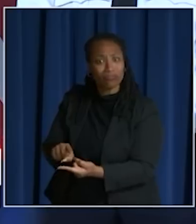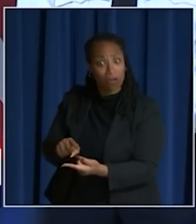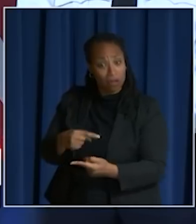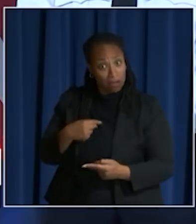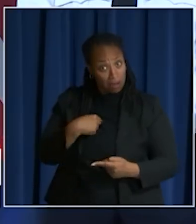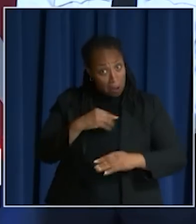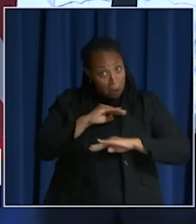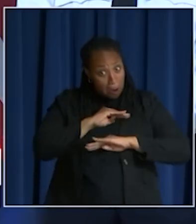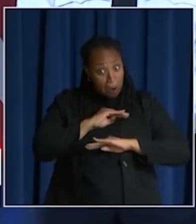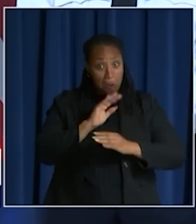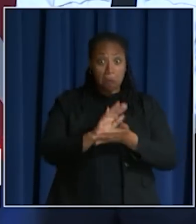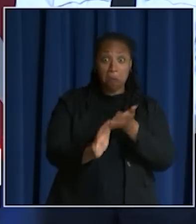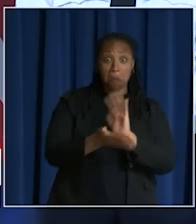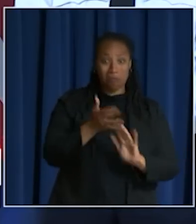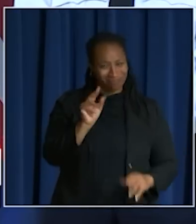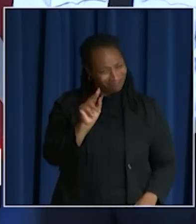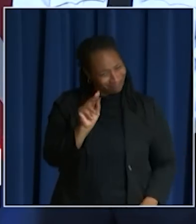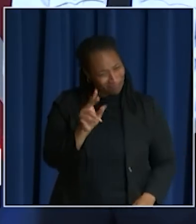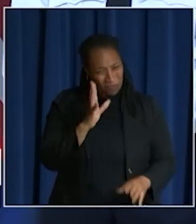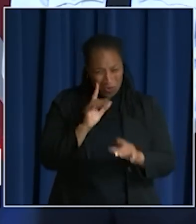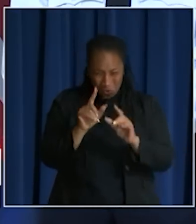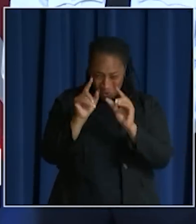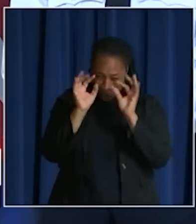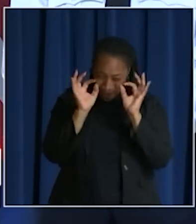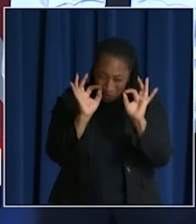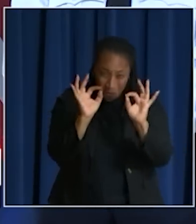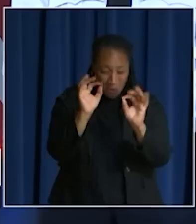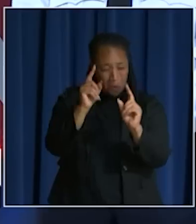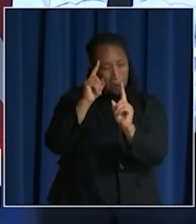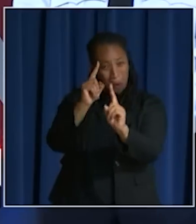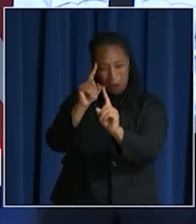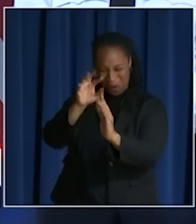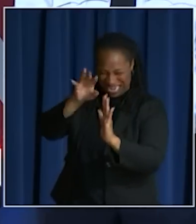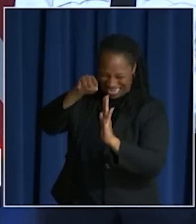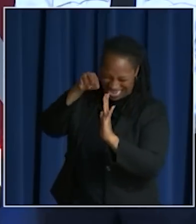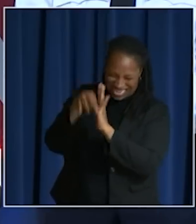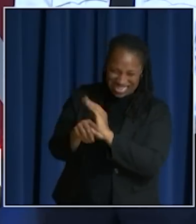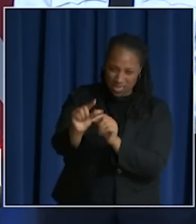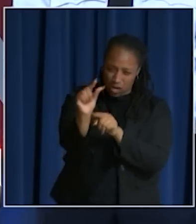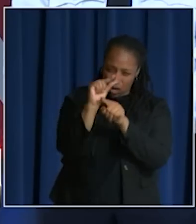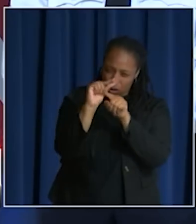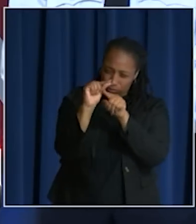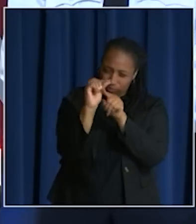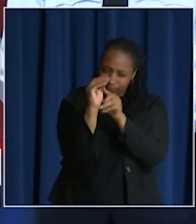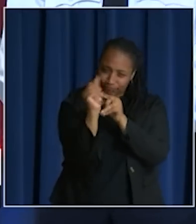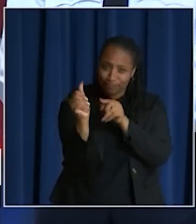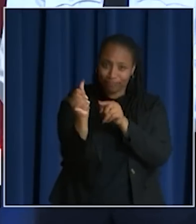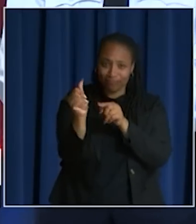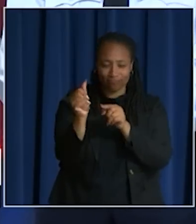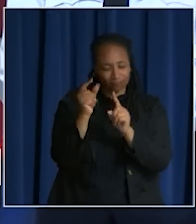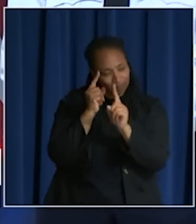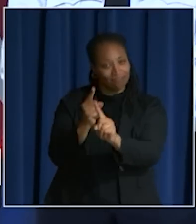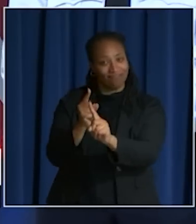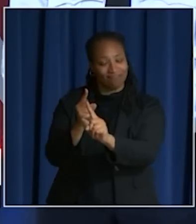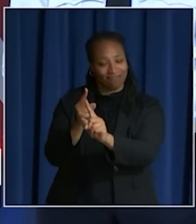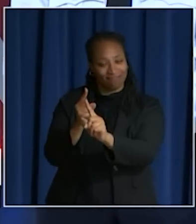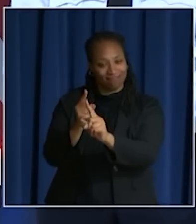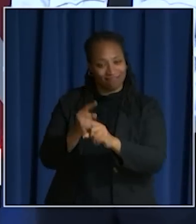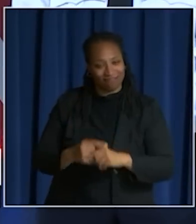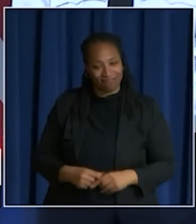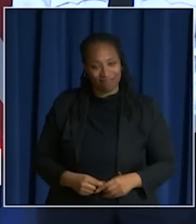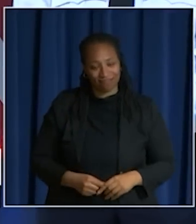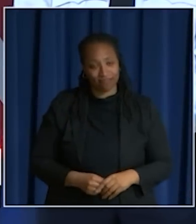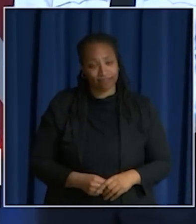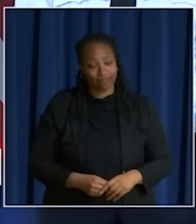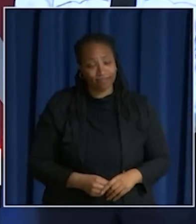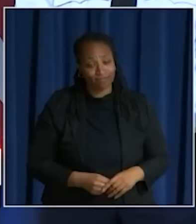for ways to make our city safer. We know, however, as most have heard from